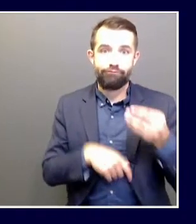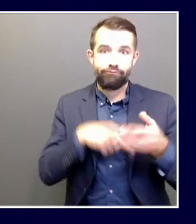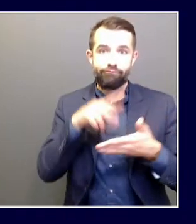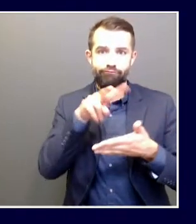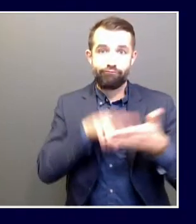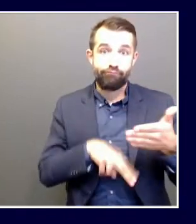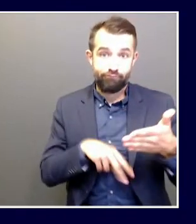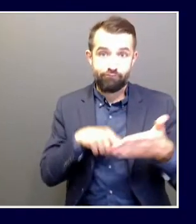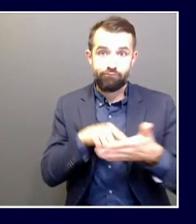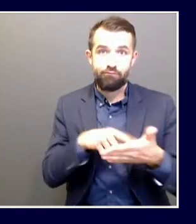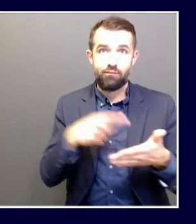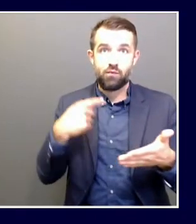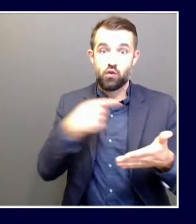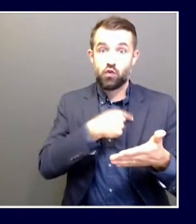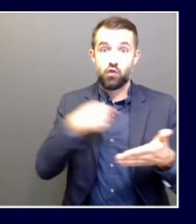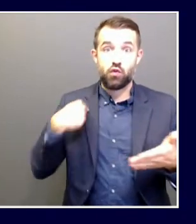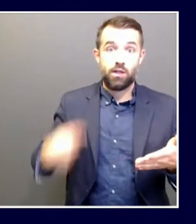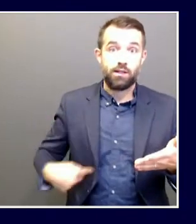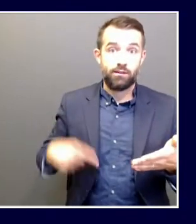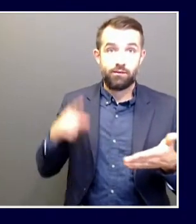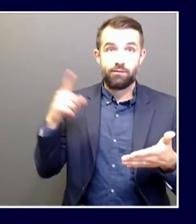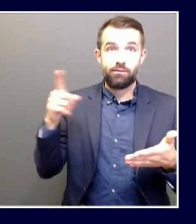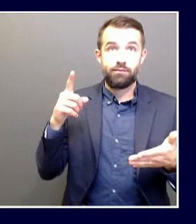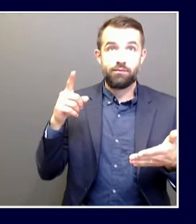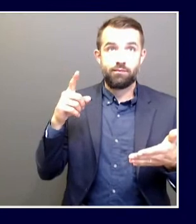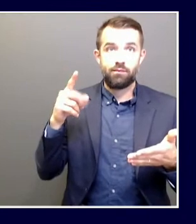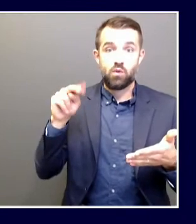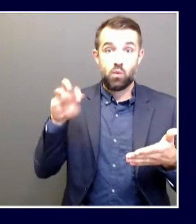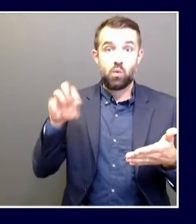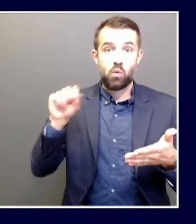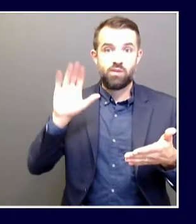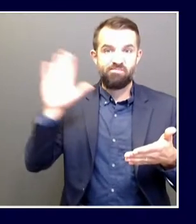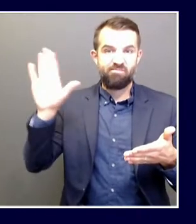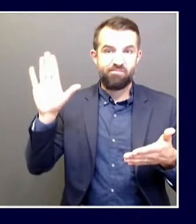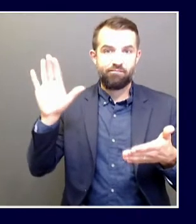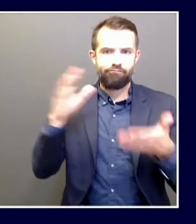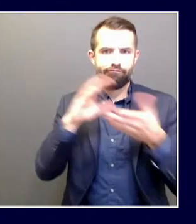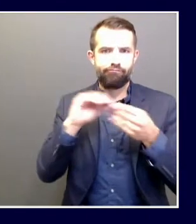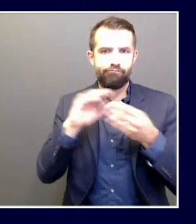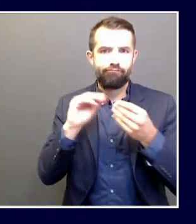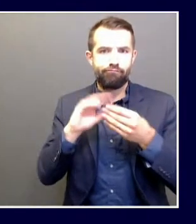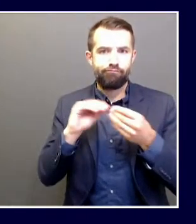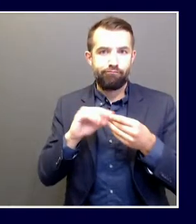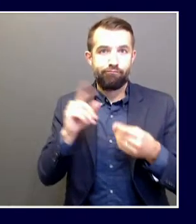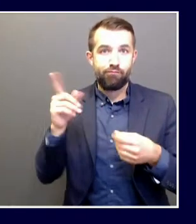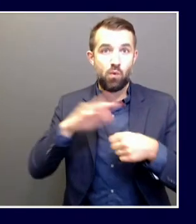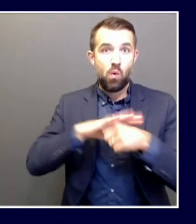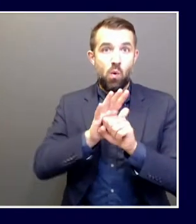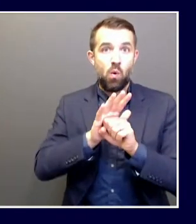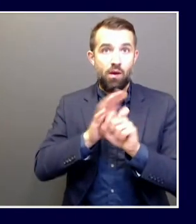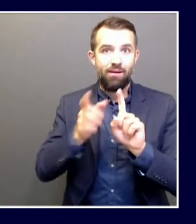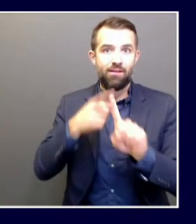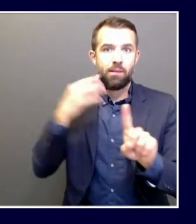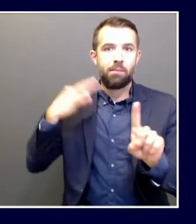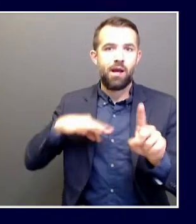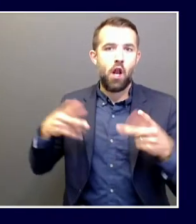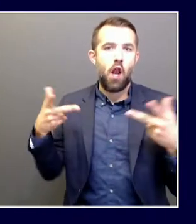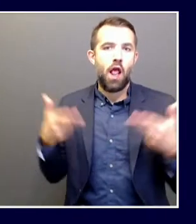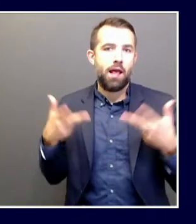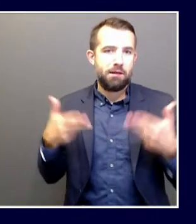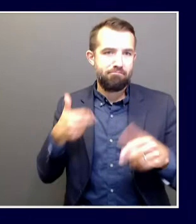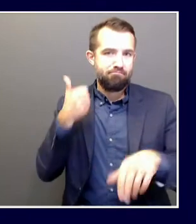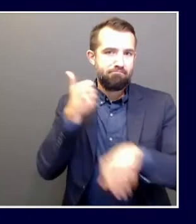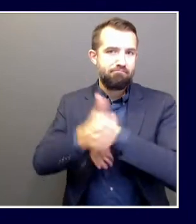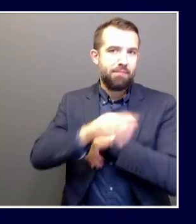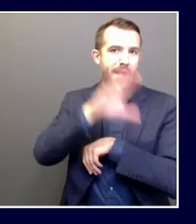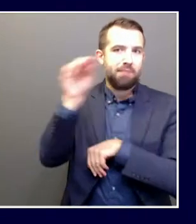are potentially claiming the origins of COVID are from a Maine lobster company. Do you have any information surrounding this or any comments